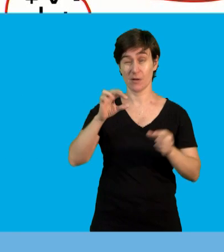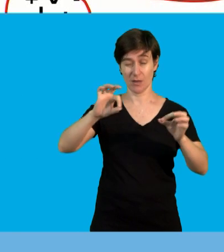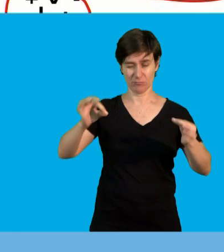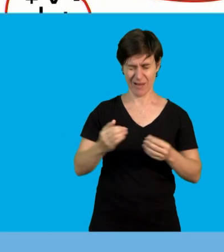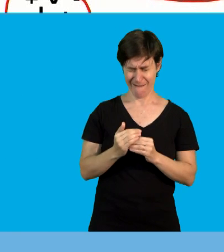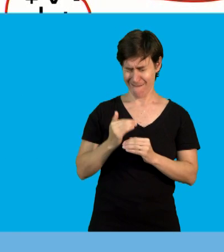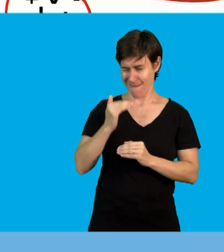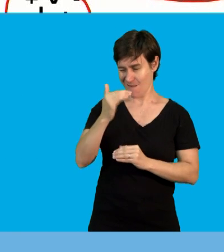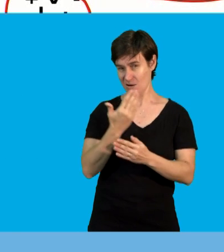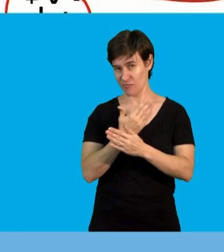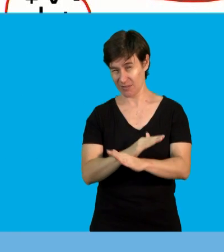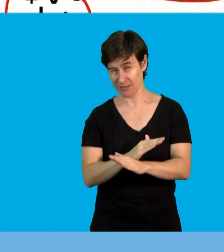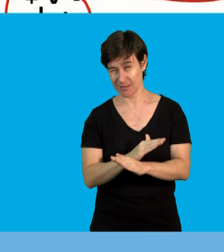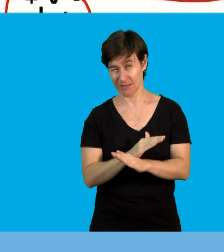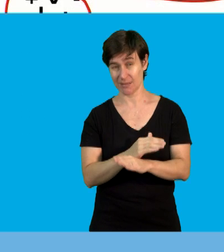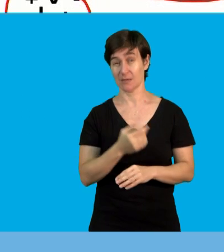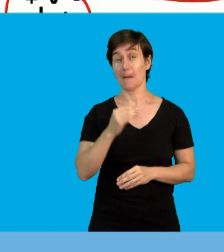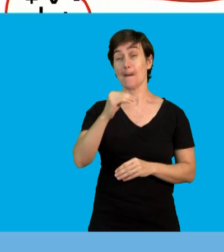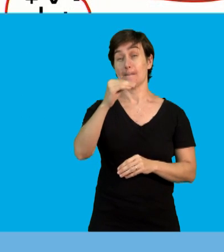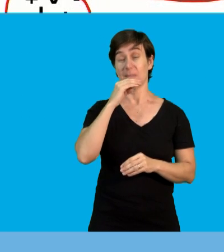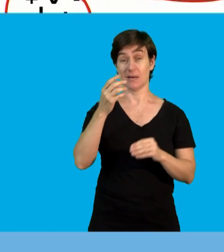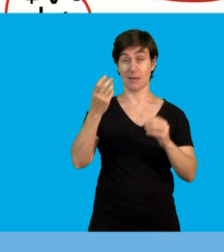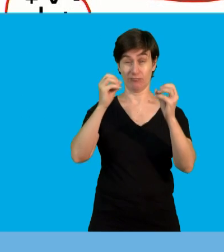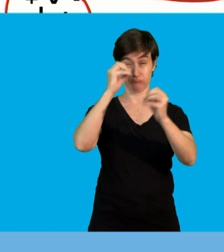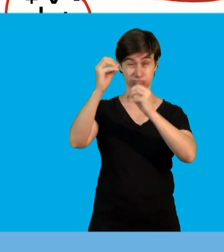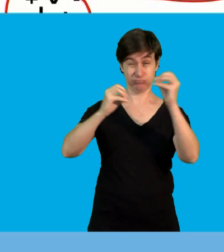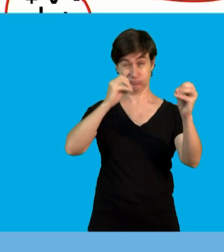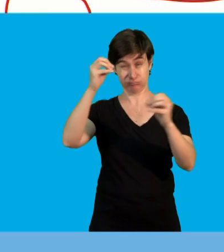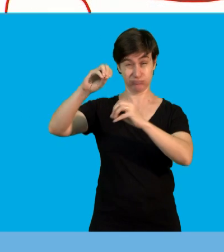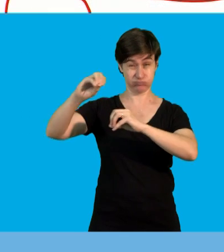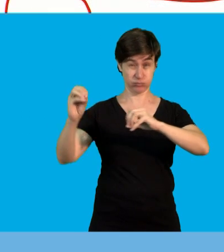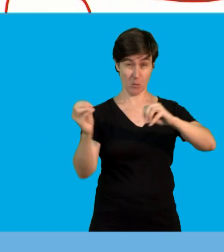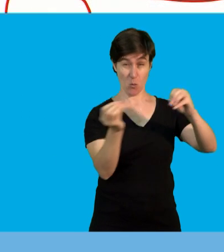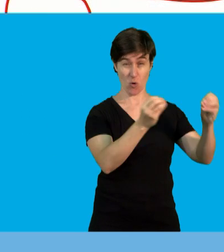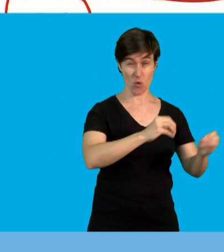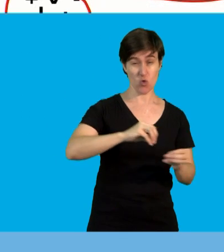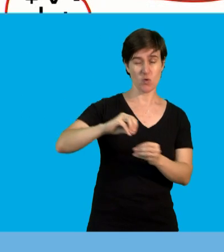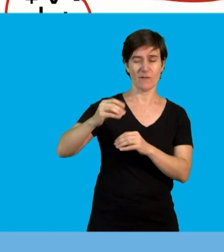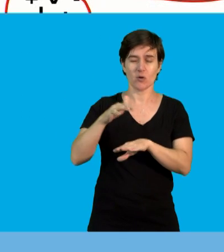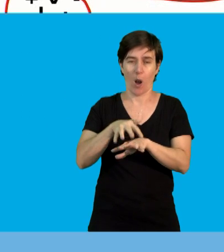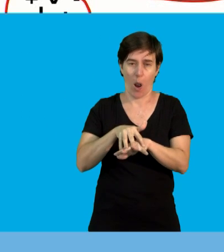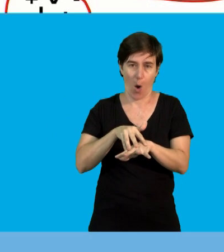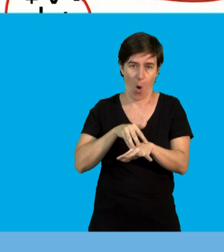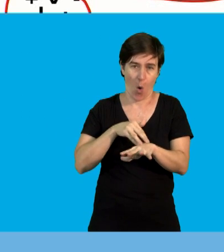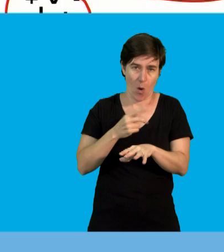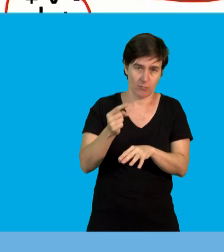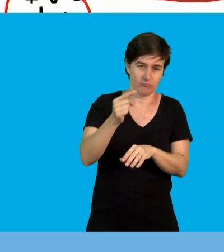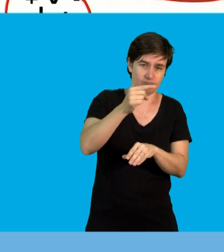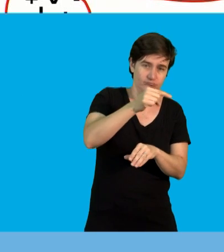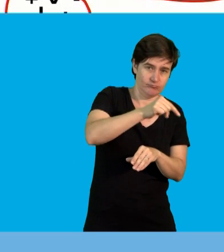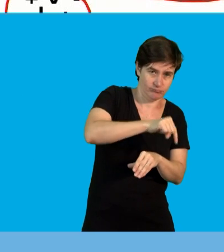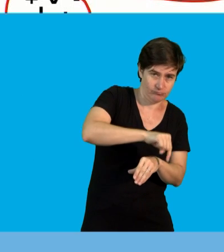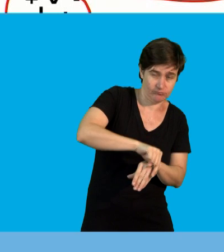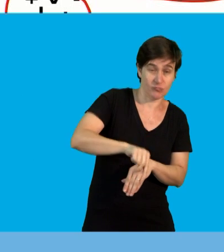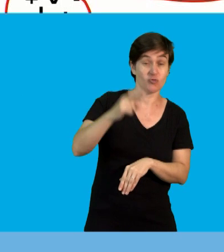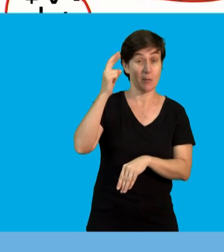has a high resistance, that means the rate at which these electrons are going to be moving will be very low, because we're saying